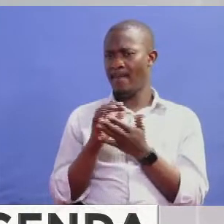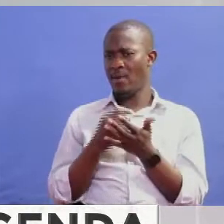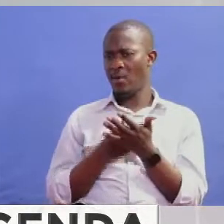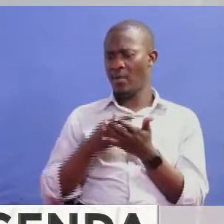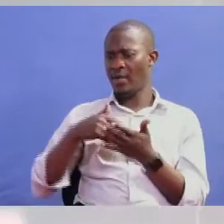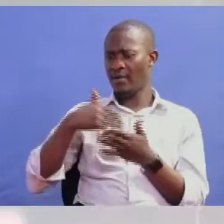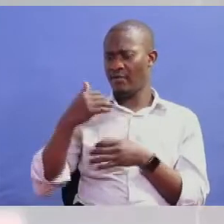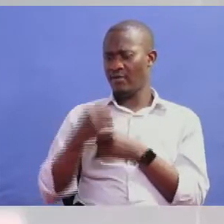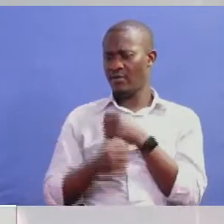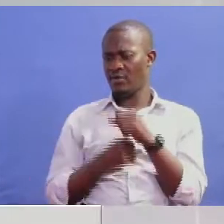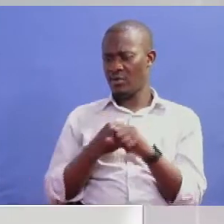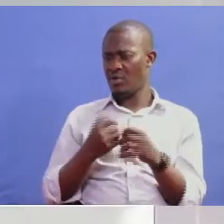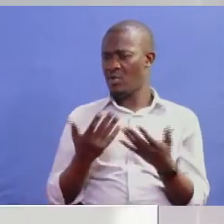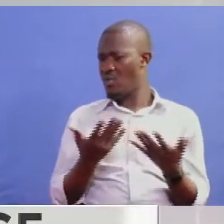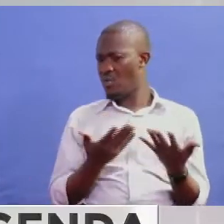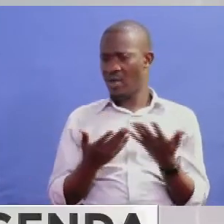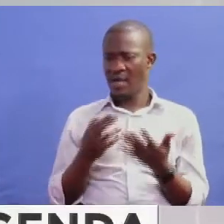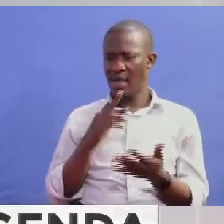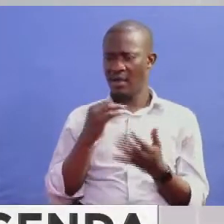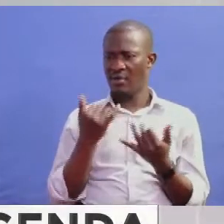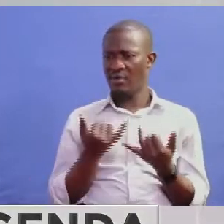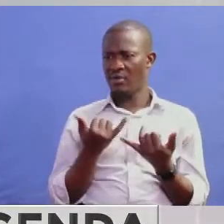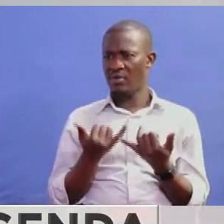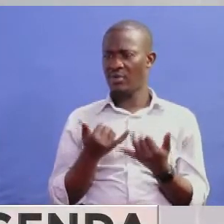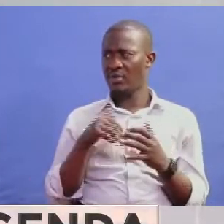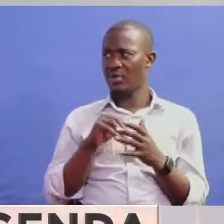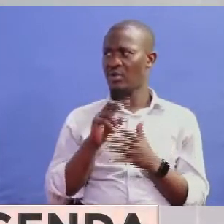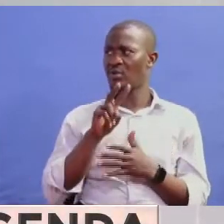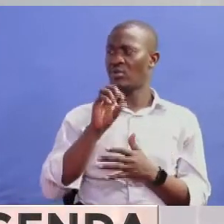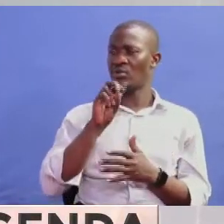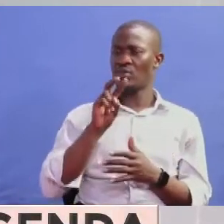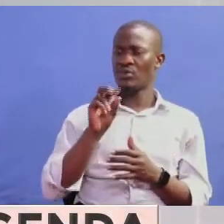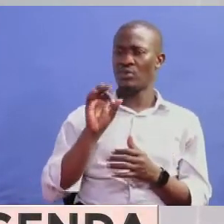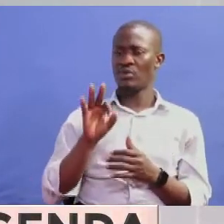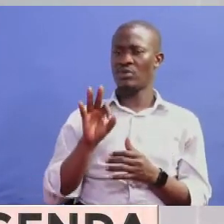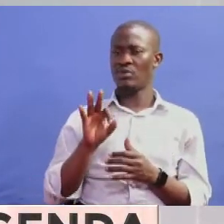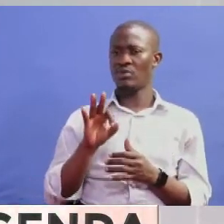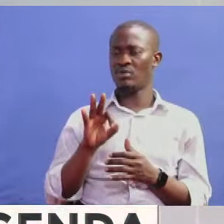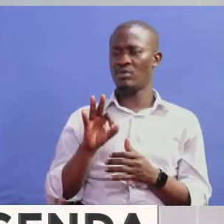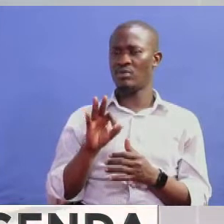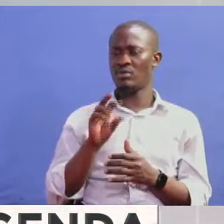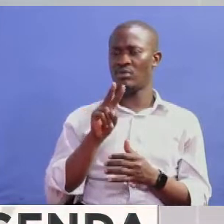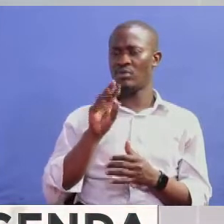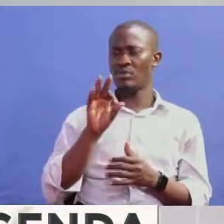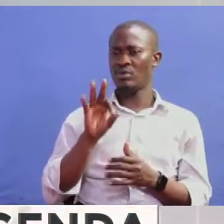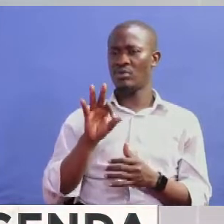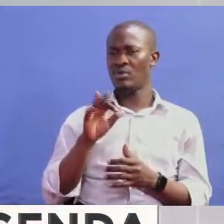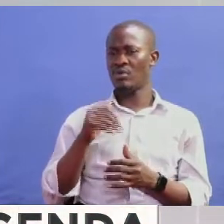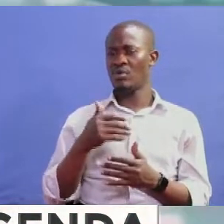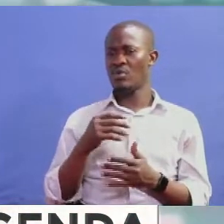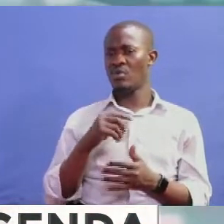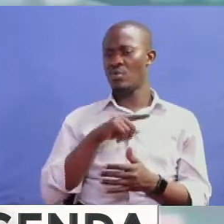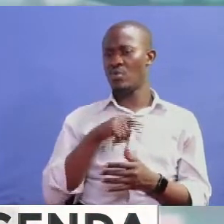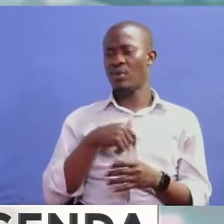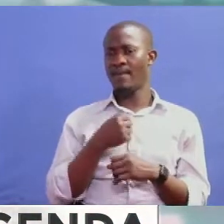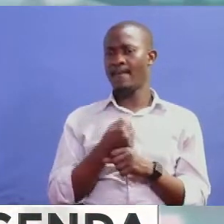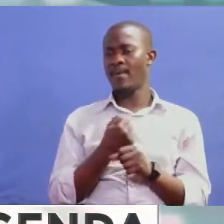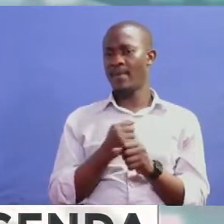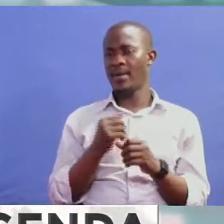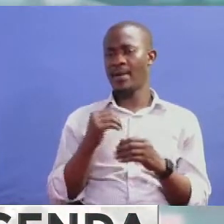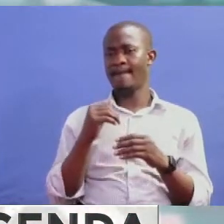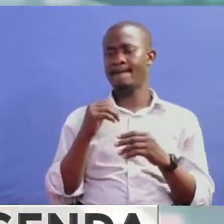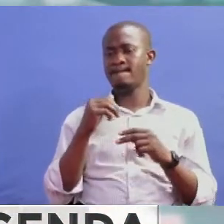every year. Yeah. Where are we now in 2023? How would you rate us now in 2023? We are actually making